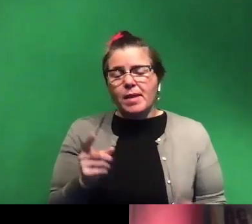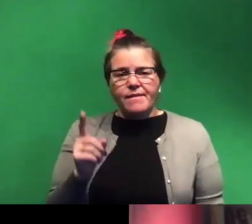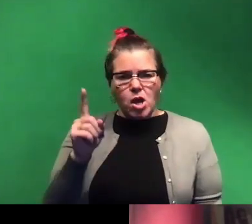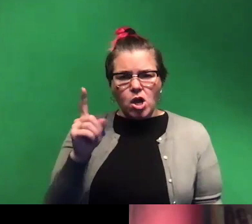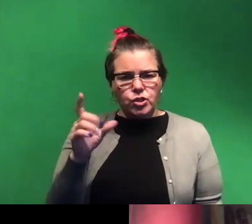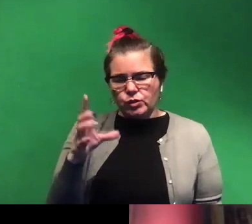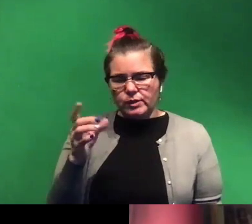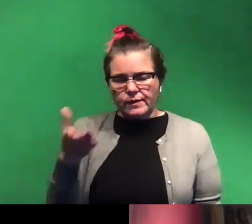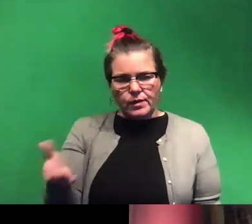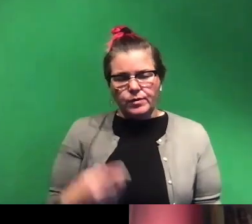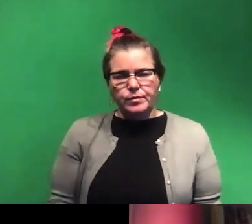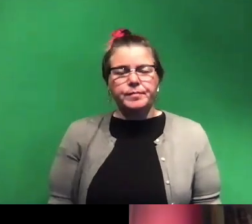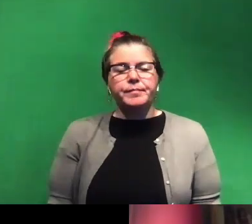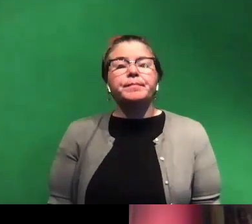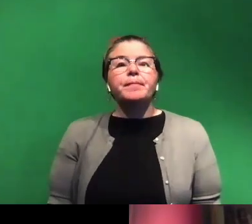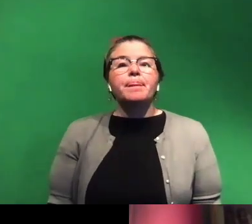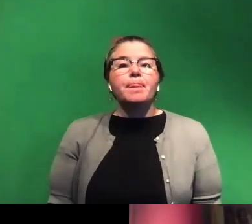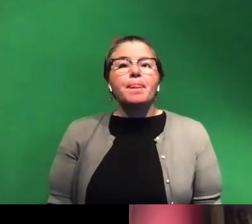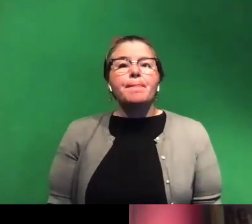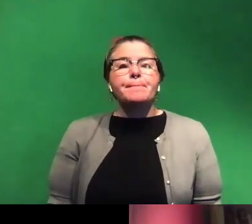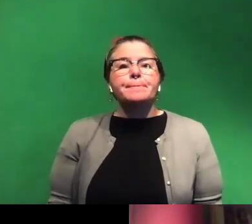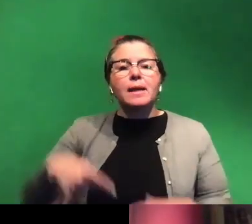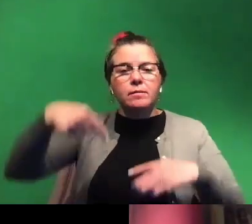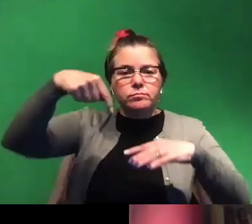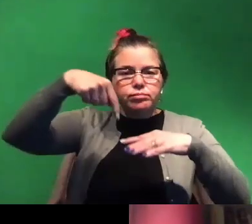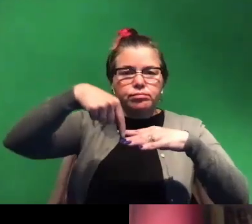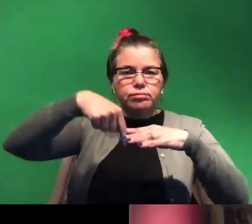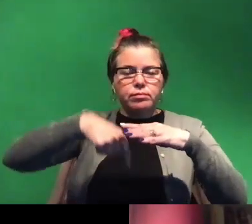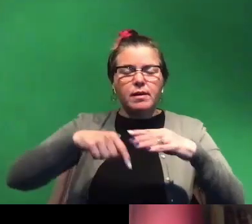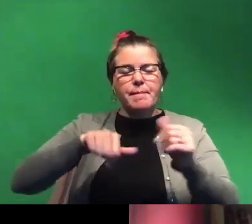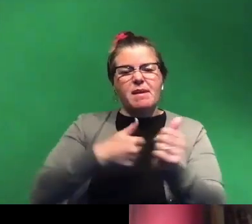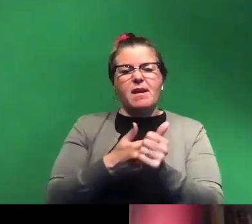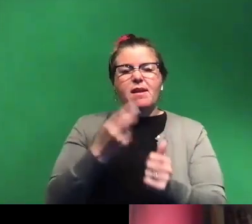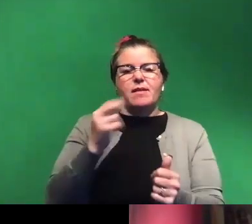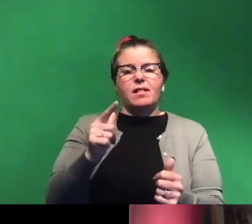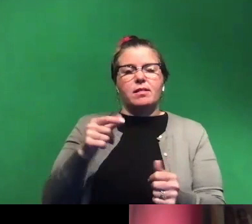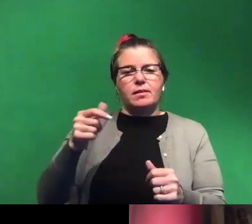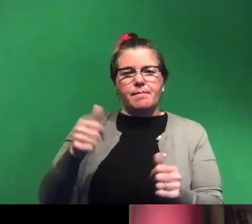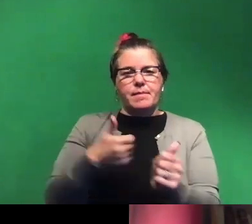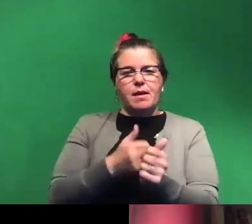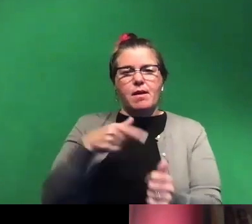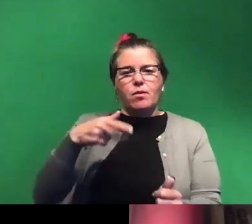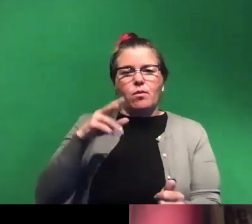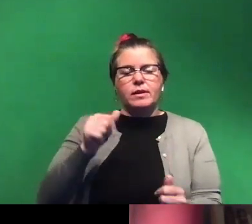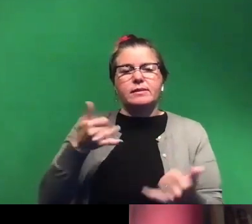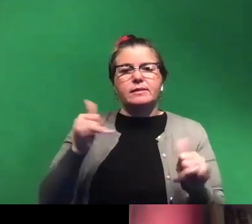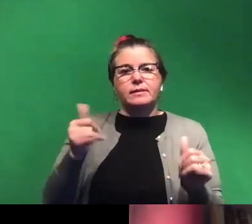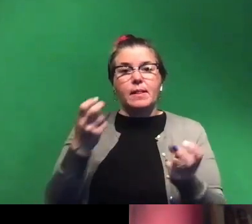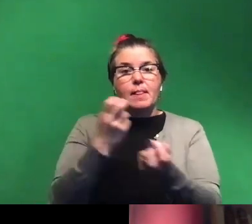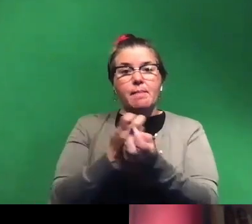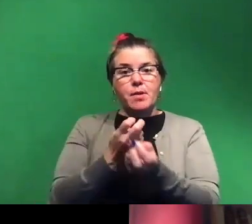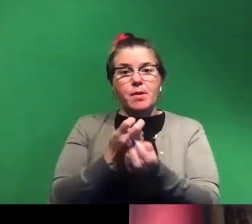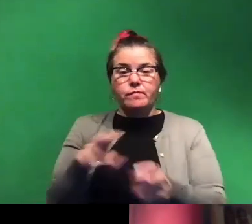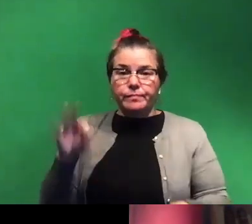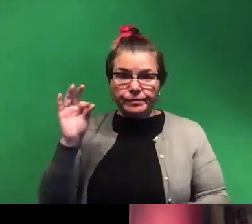in this one place. They've taken cores into the hill that's behind the main quarry, and there are still bones coming out of